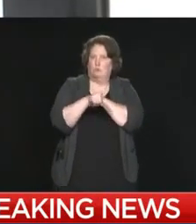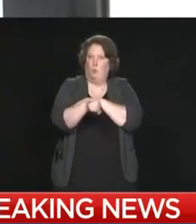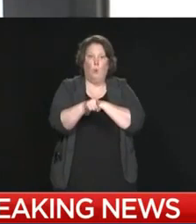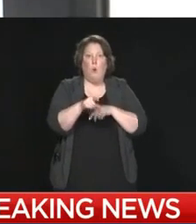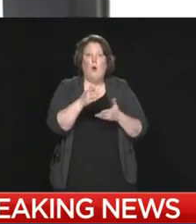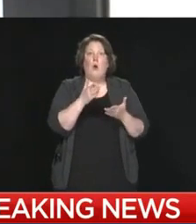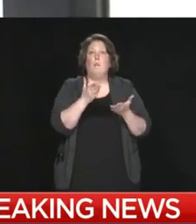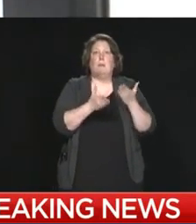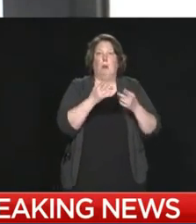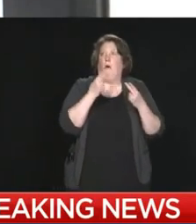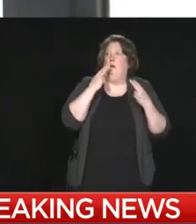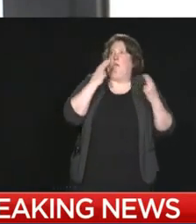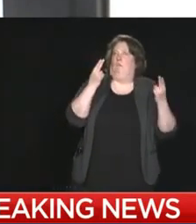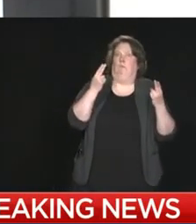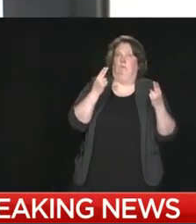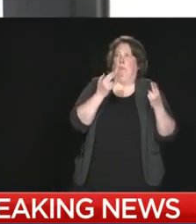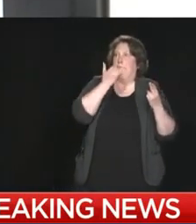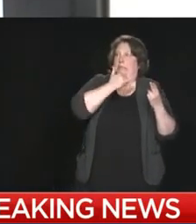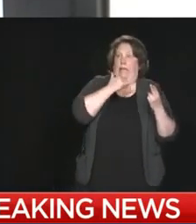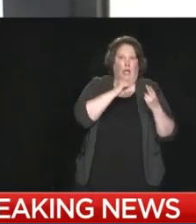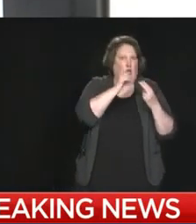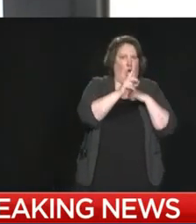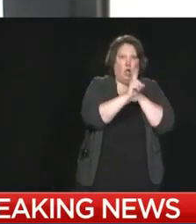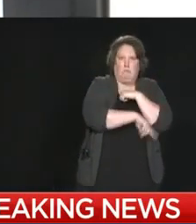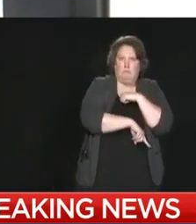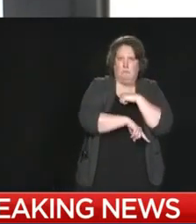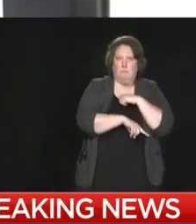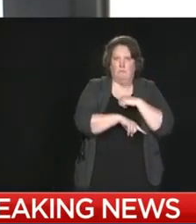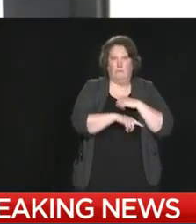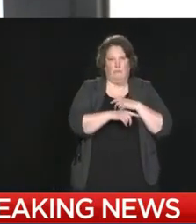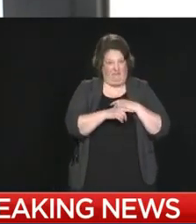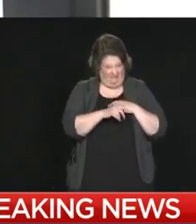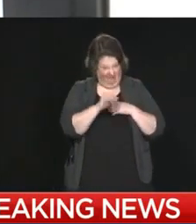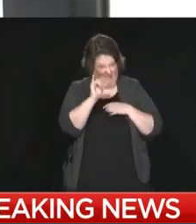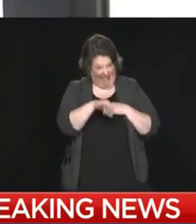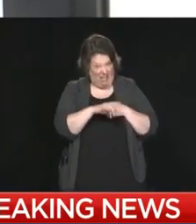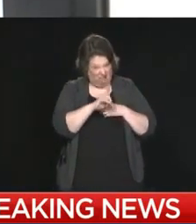extra staff? Since the beginning,